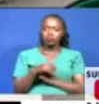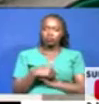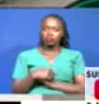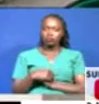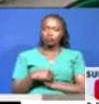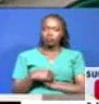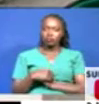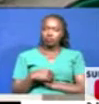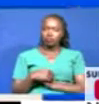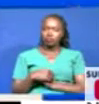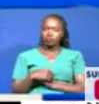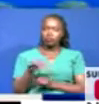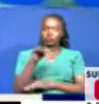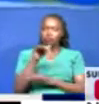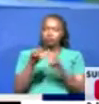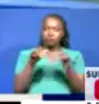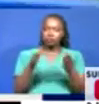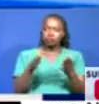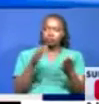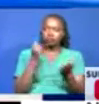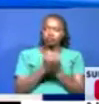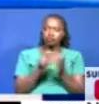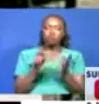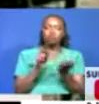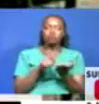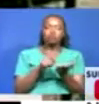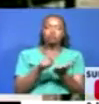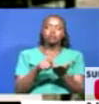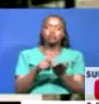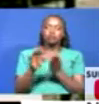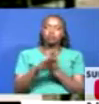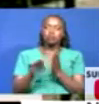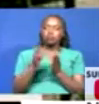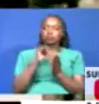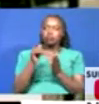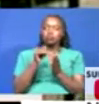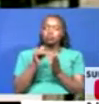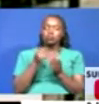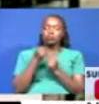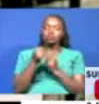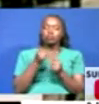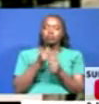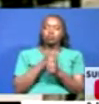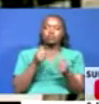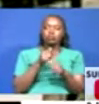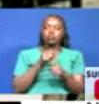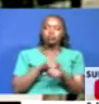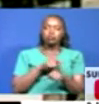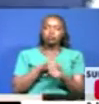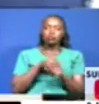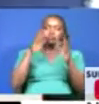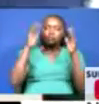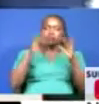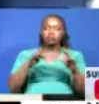Linturi is urging farmers to grow certified seeds for their particular areas in order to get desired yields, especially during this short rains